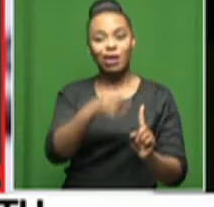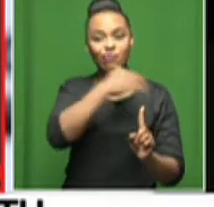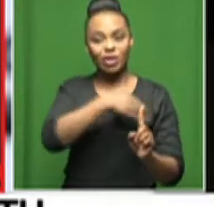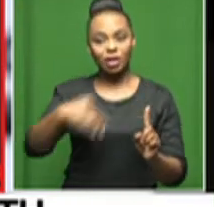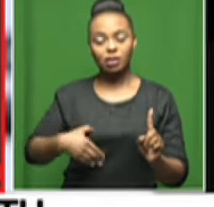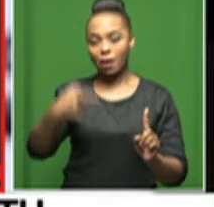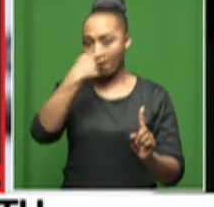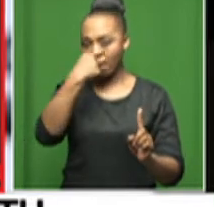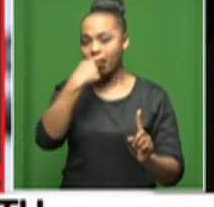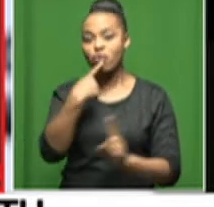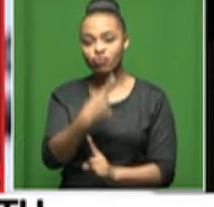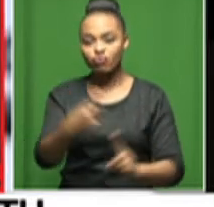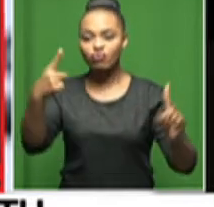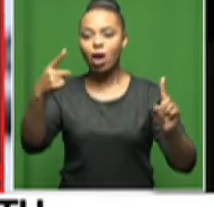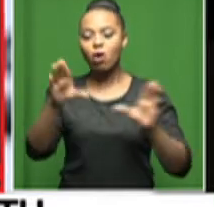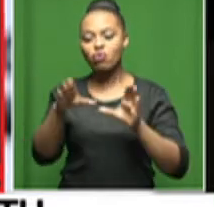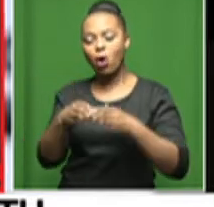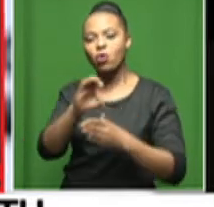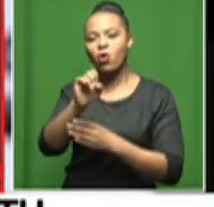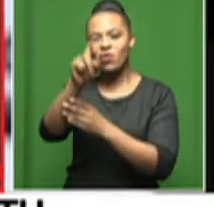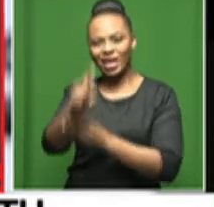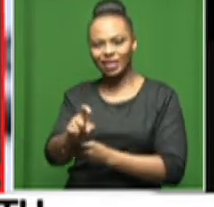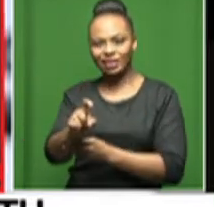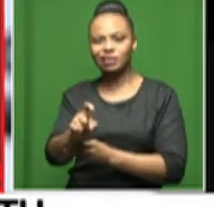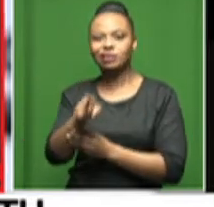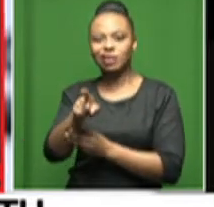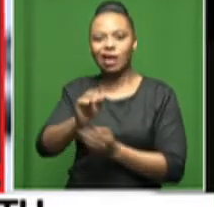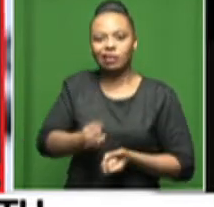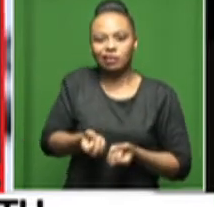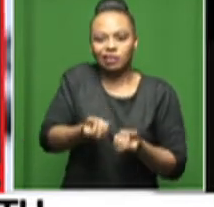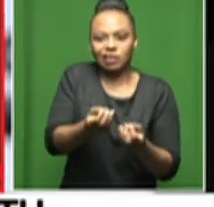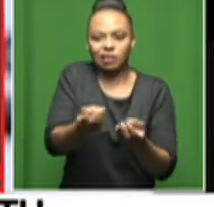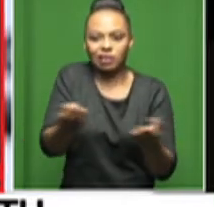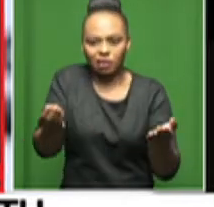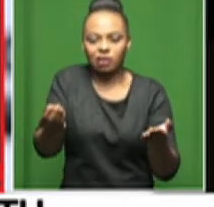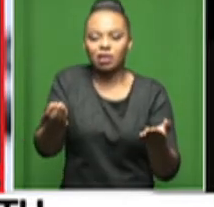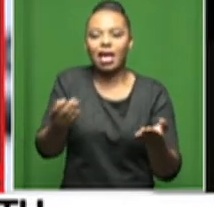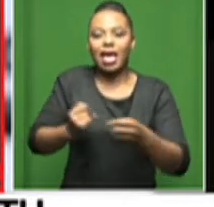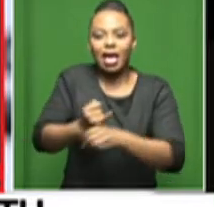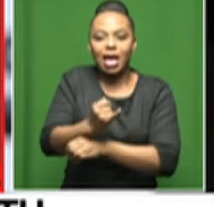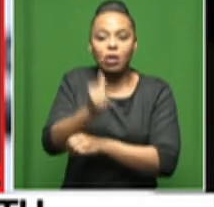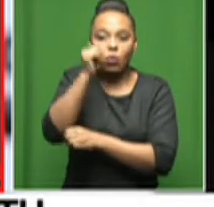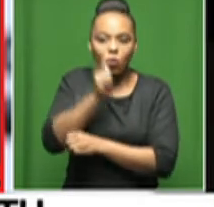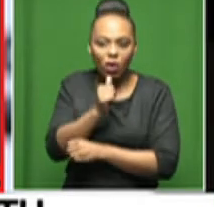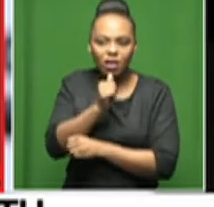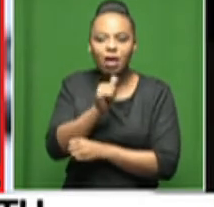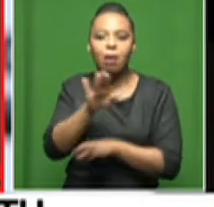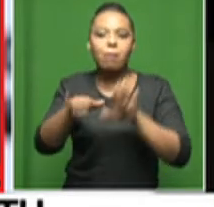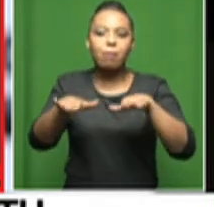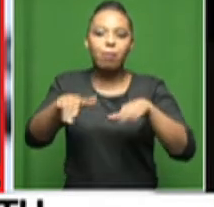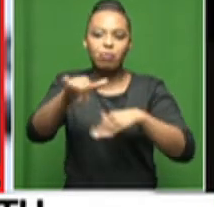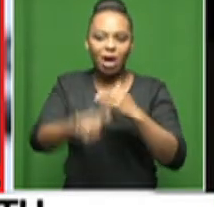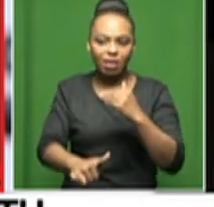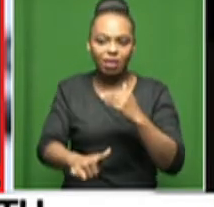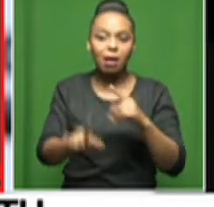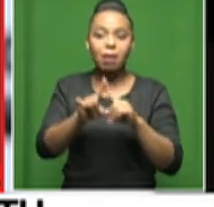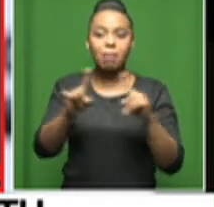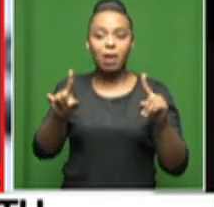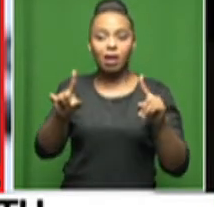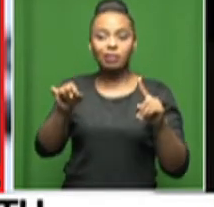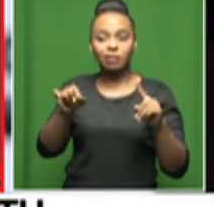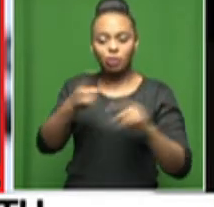the Covet facility will deliver the vaccines as early as April. And we